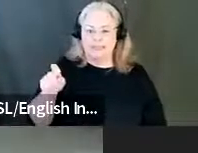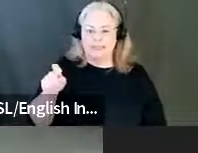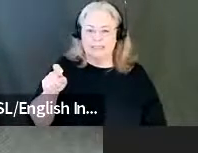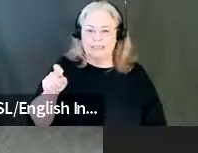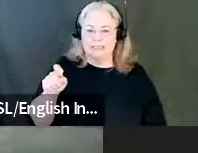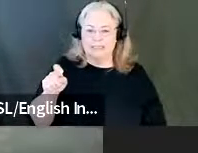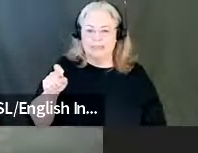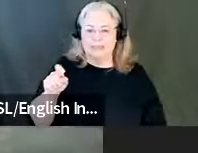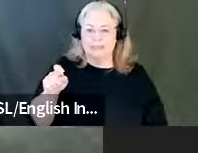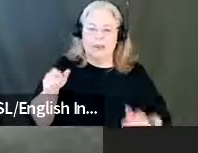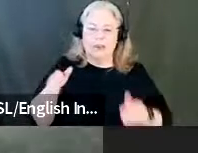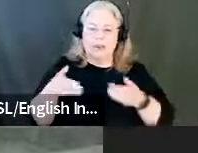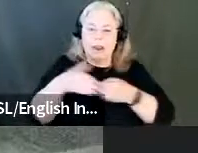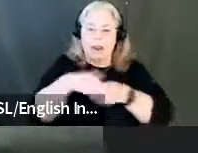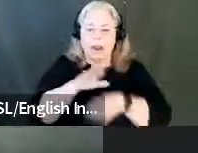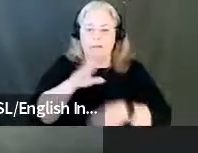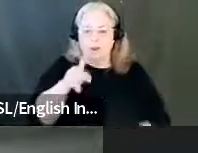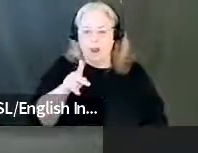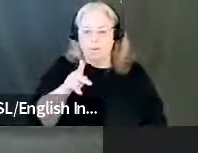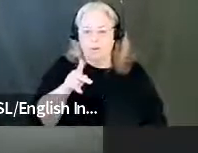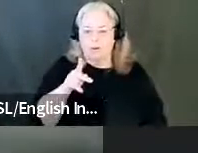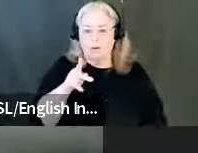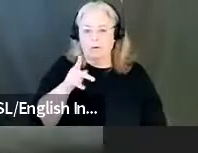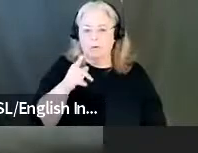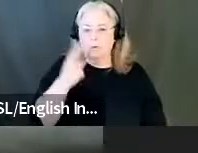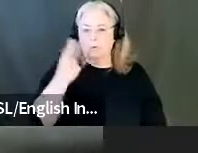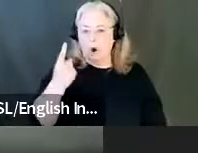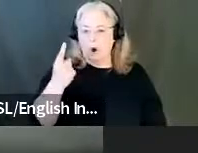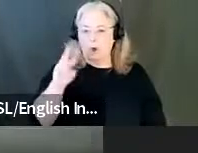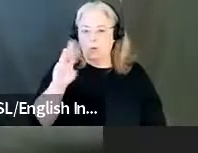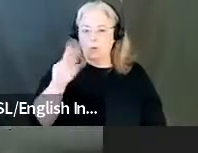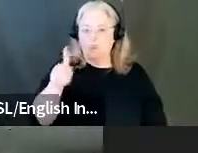cover up the one wrap so there's no